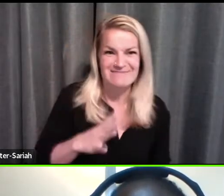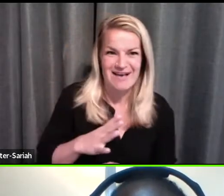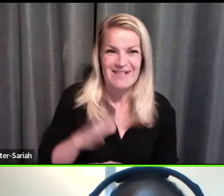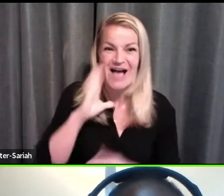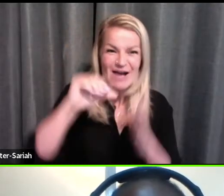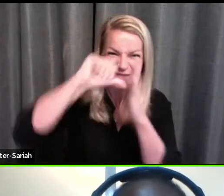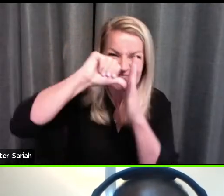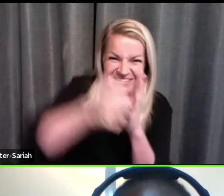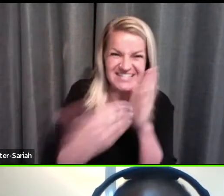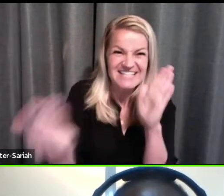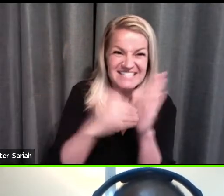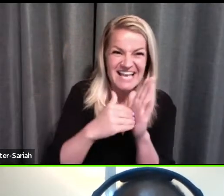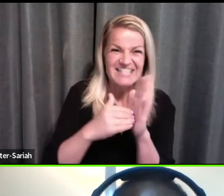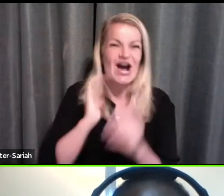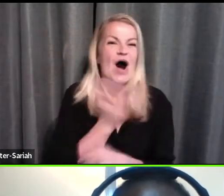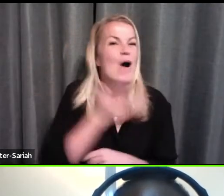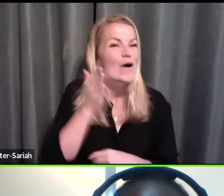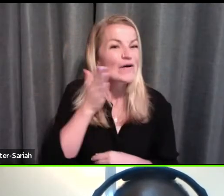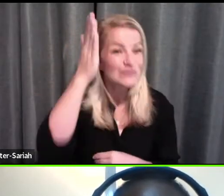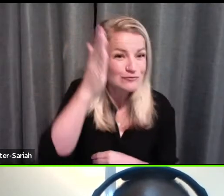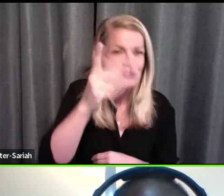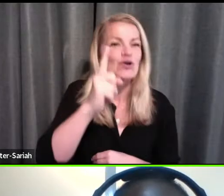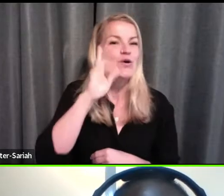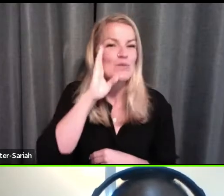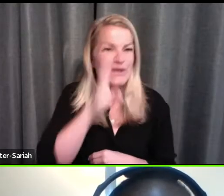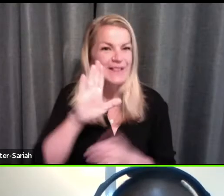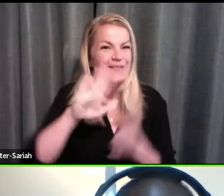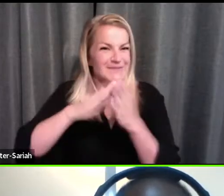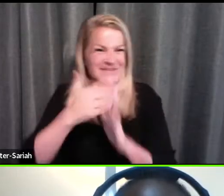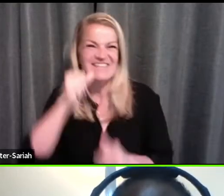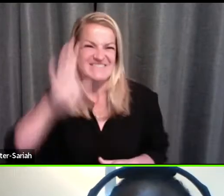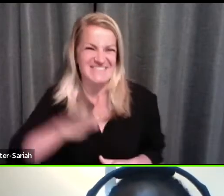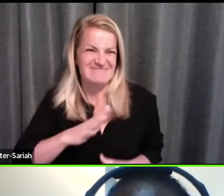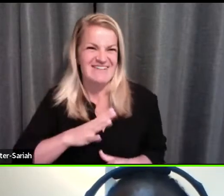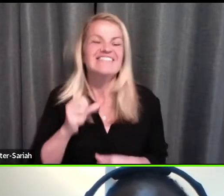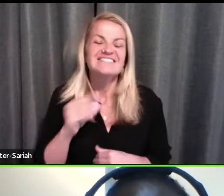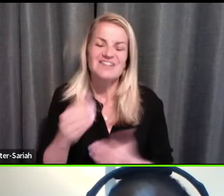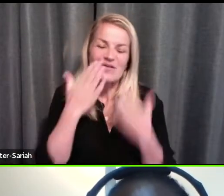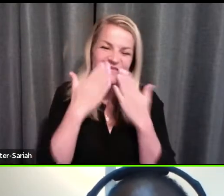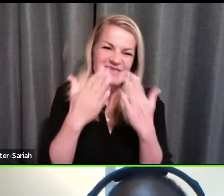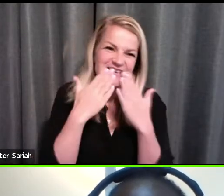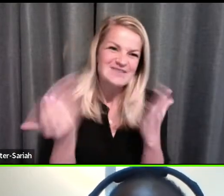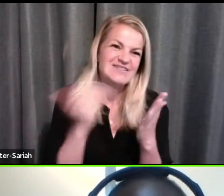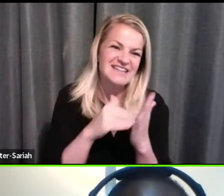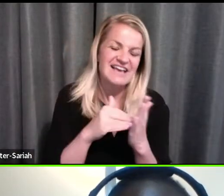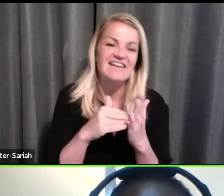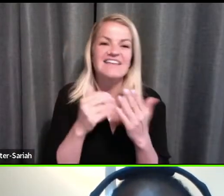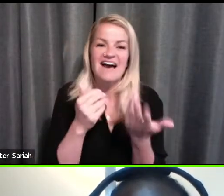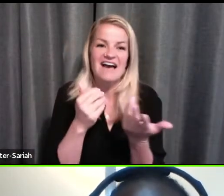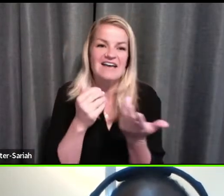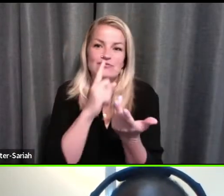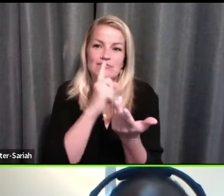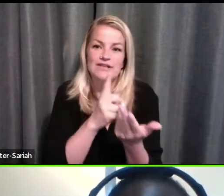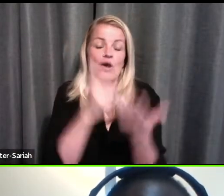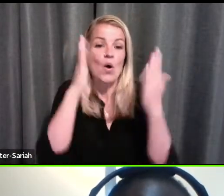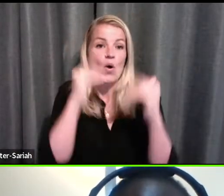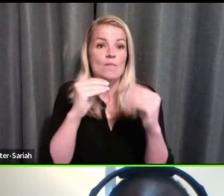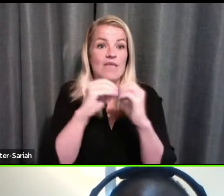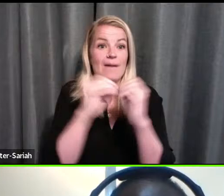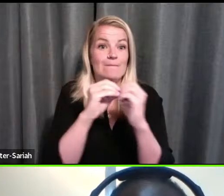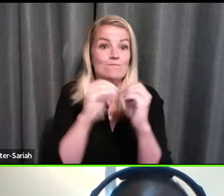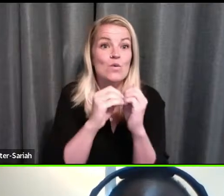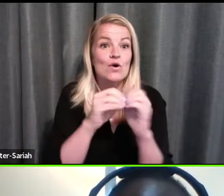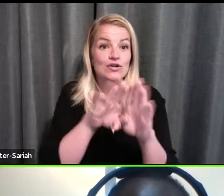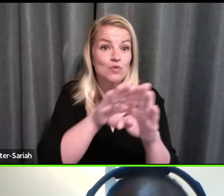female. So I hope it gives me the affirmation to all whose doors I'll open, and I'll knock that I'm capable